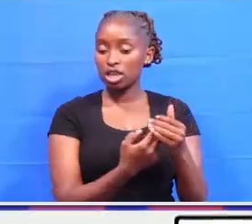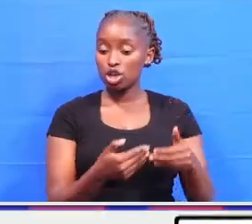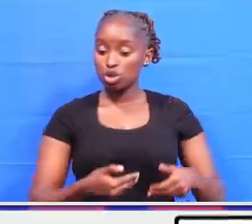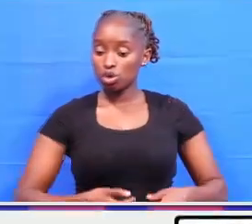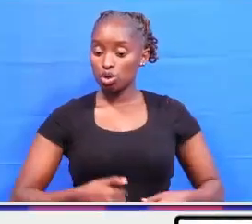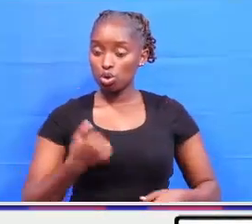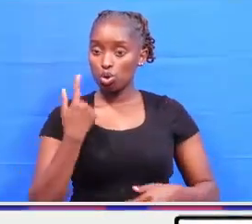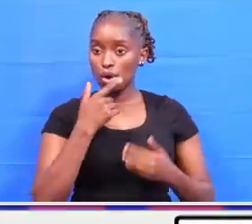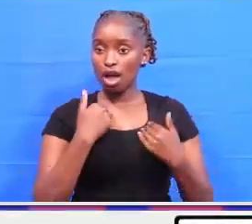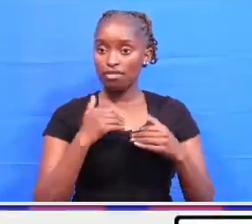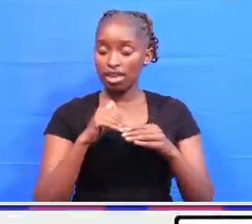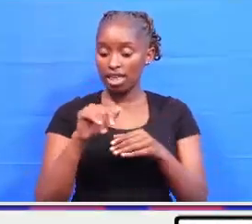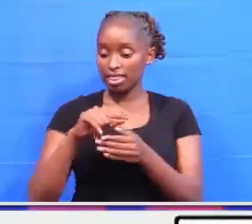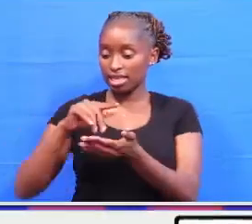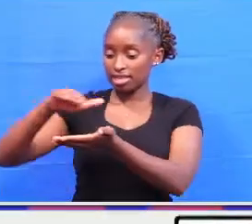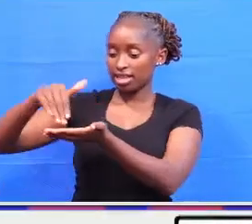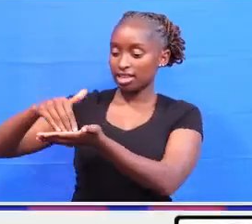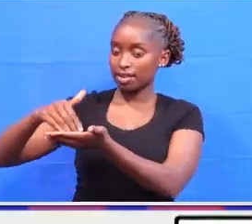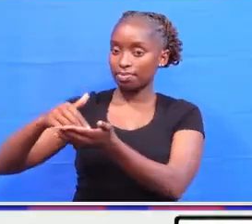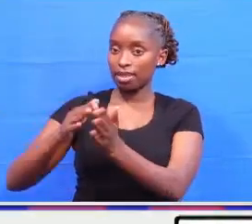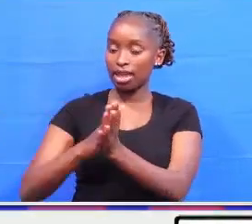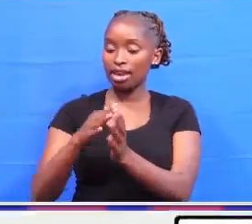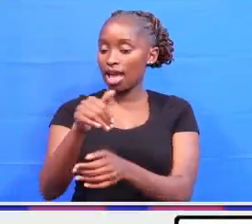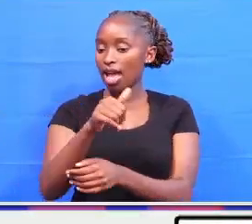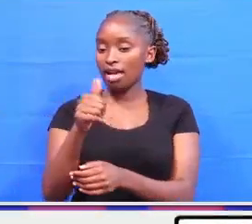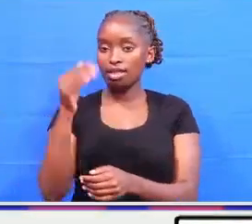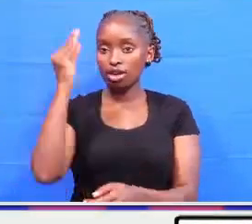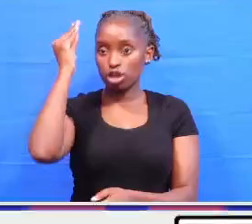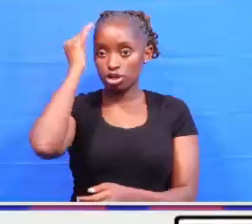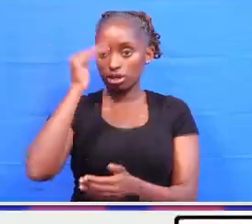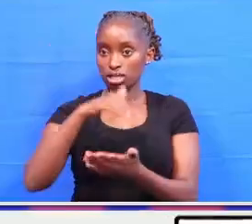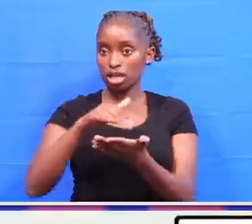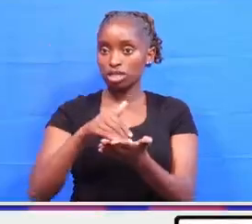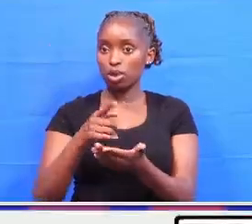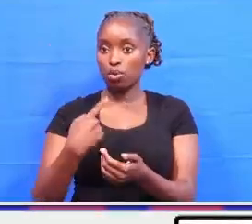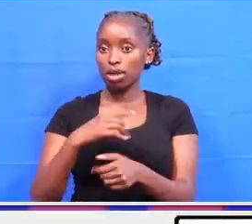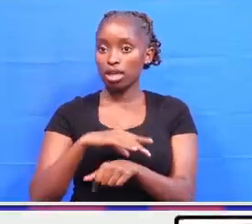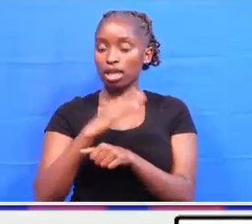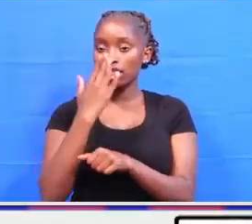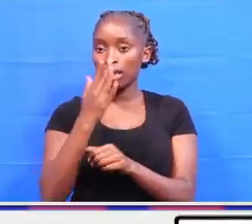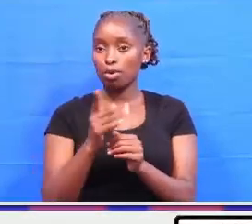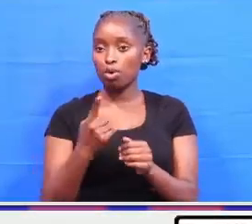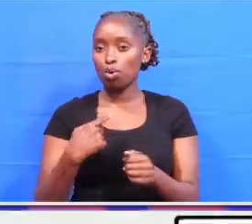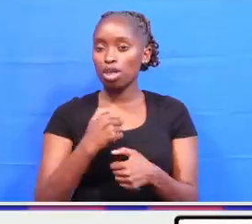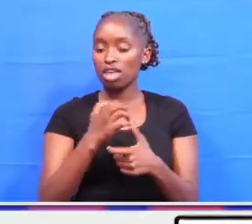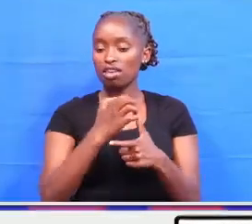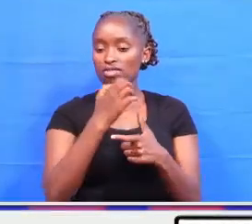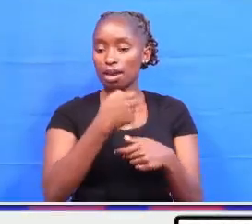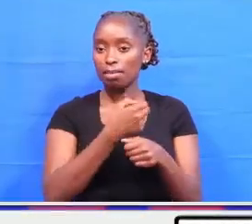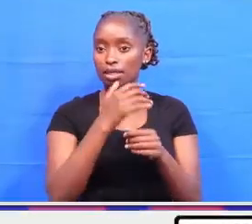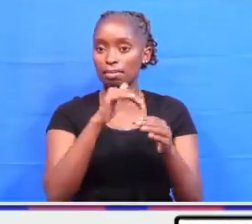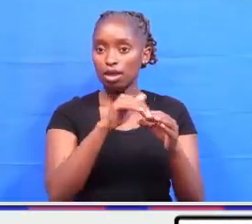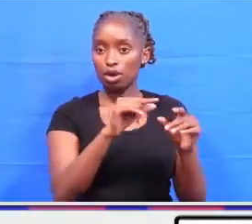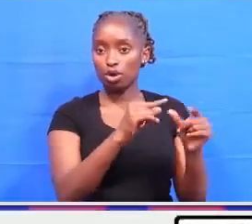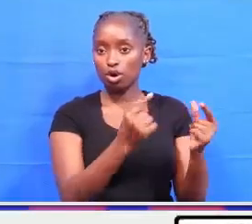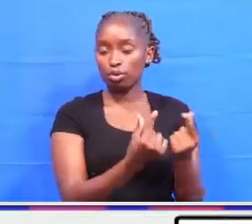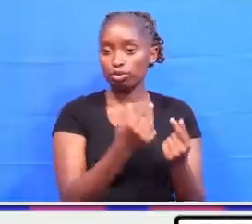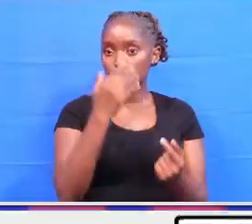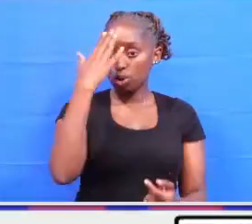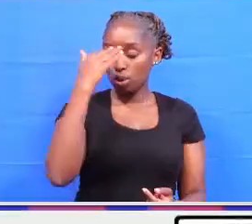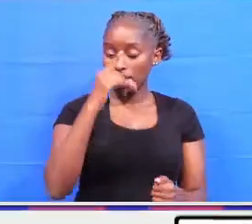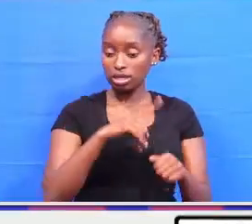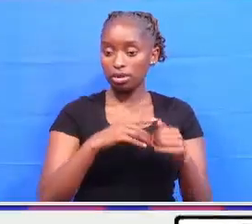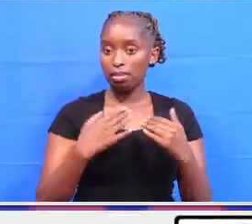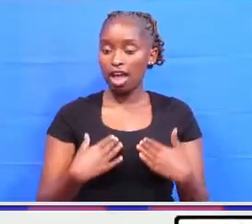this incubation center, mm-hmm. these other incubation centers, mm-hmm. we are getting them together, we're even forming them into groups. Because when we lend to